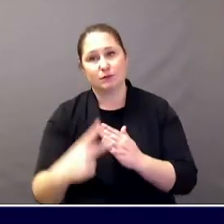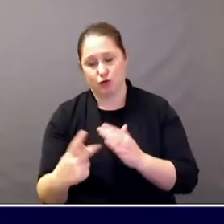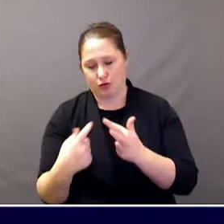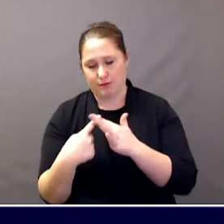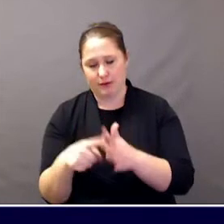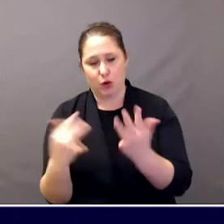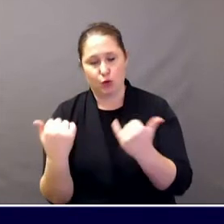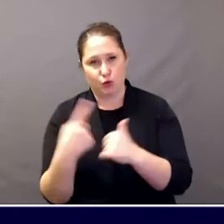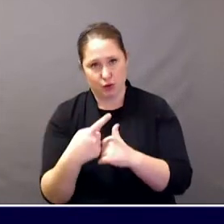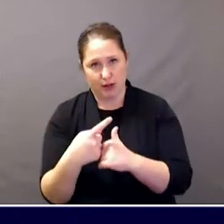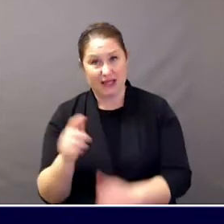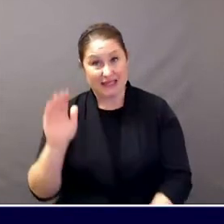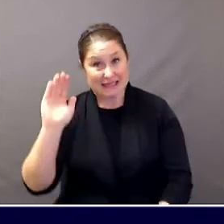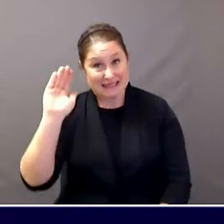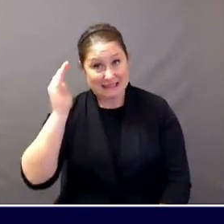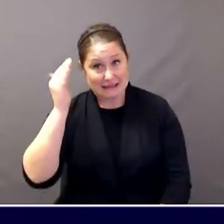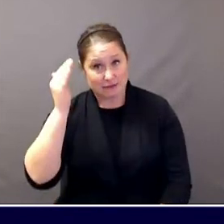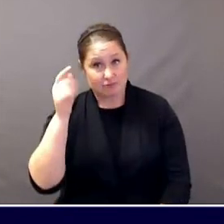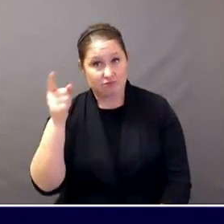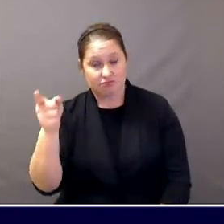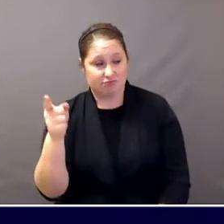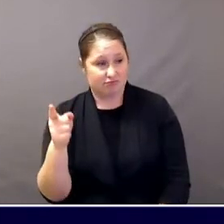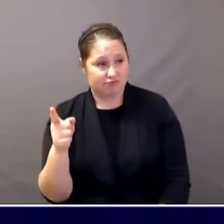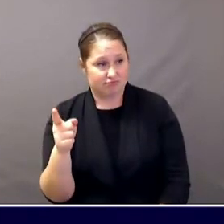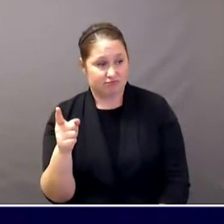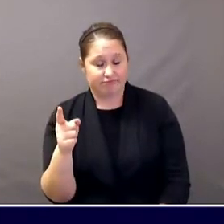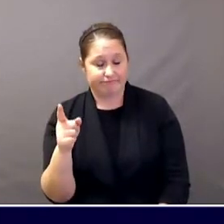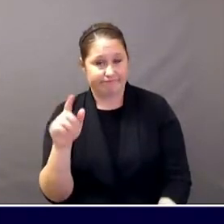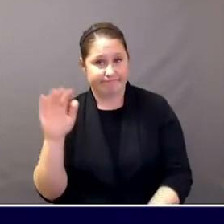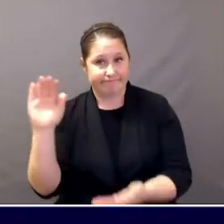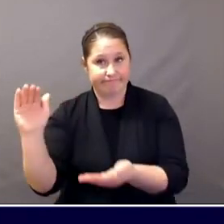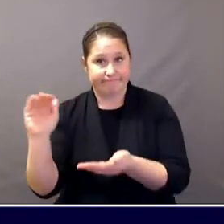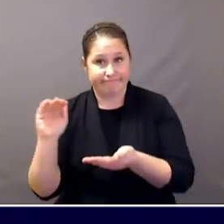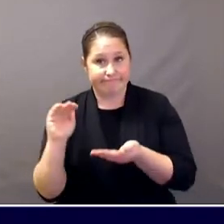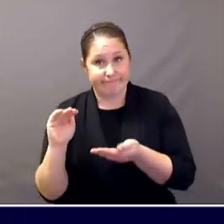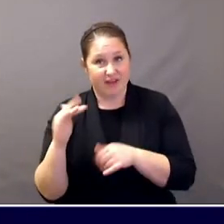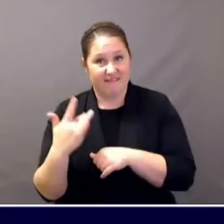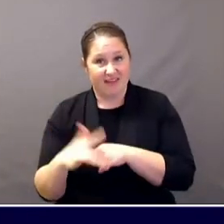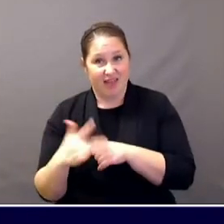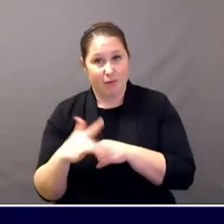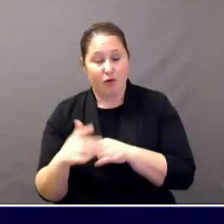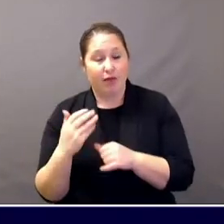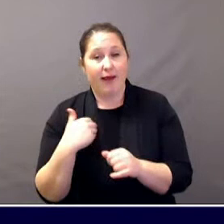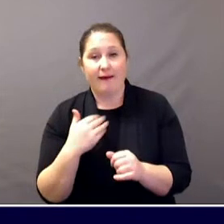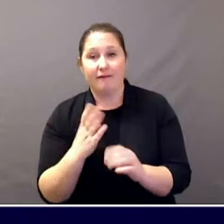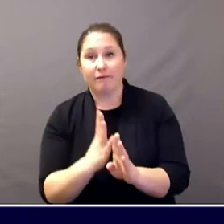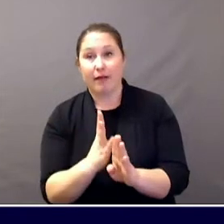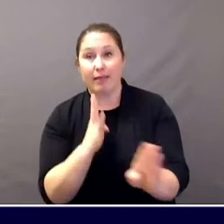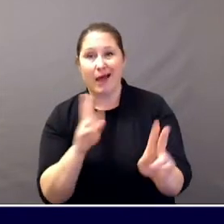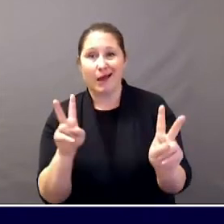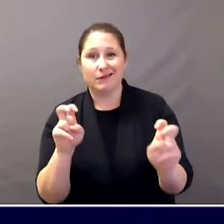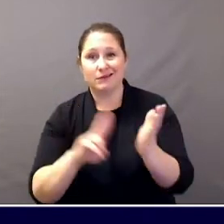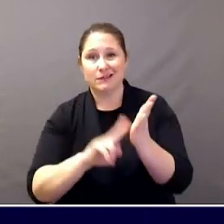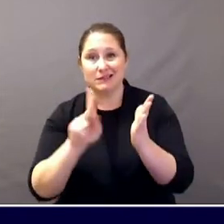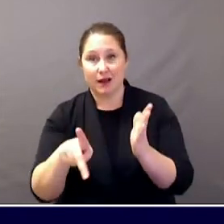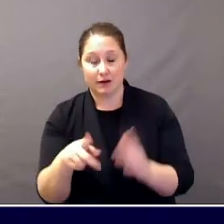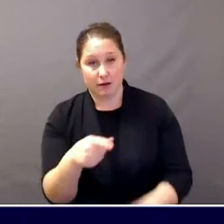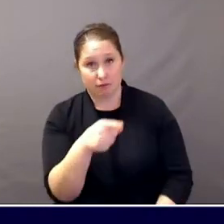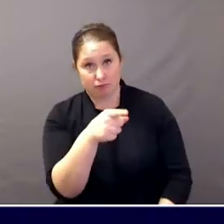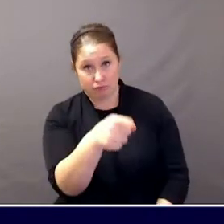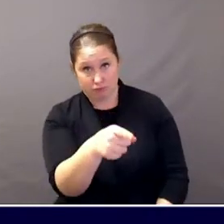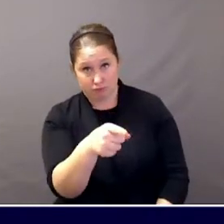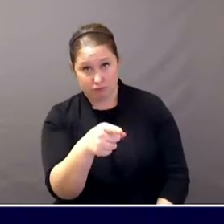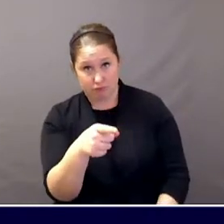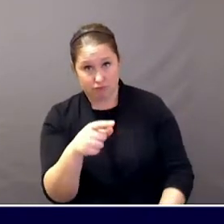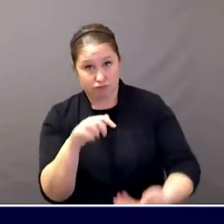seems like they're starting a line once the vaccination does become available. Is that something that you're working with them